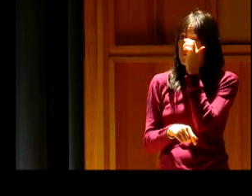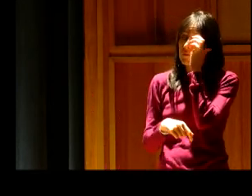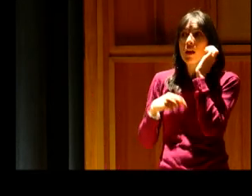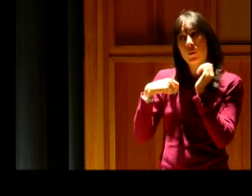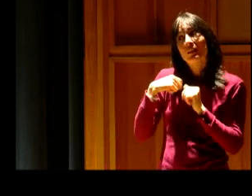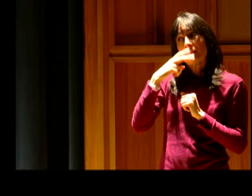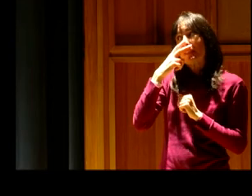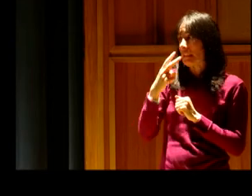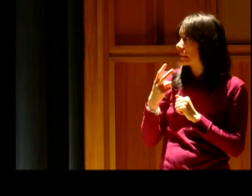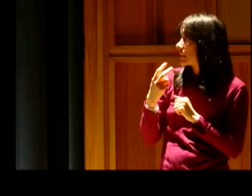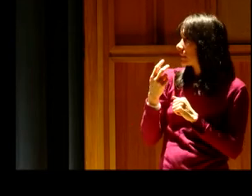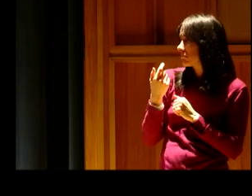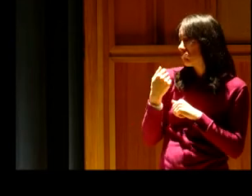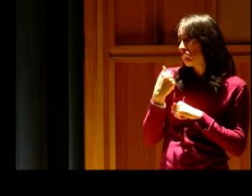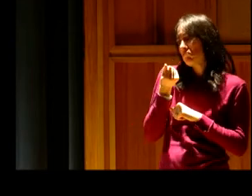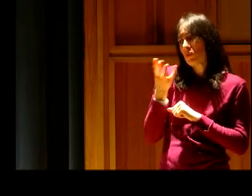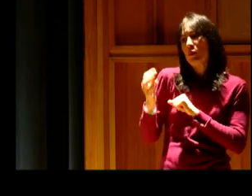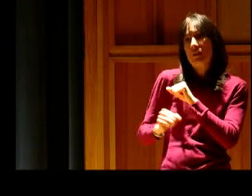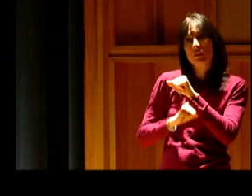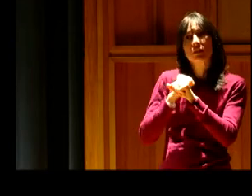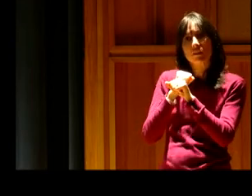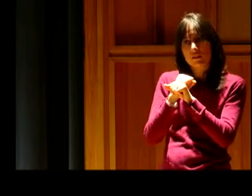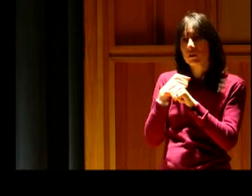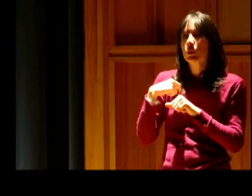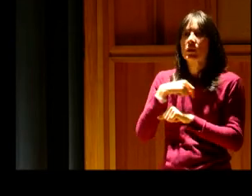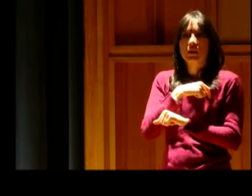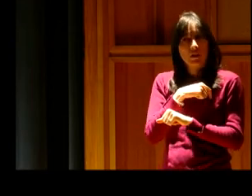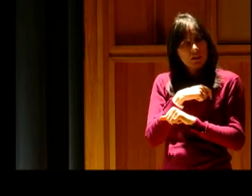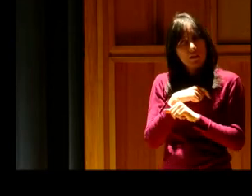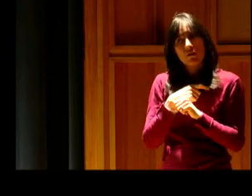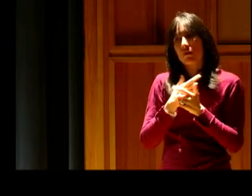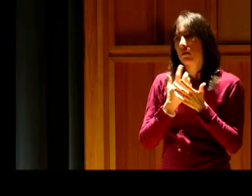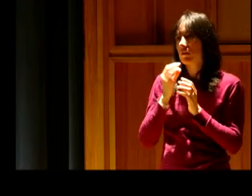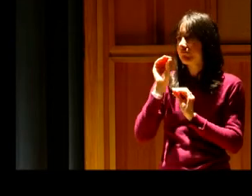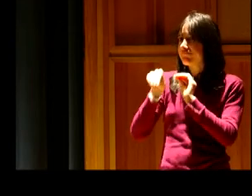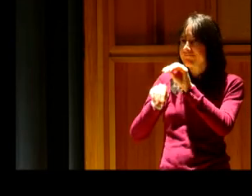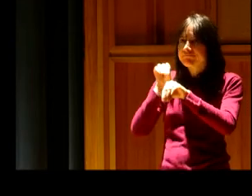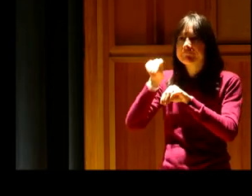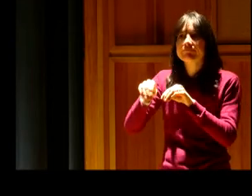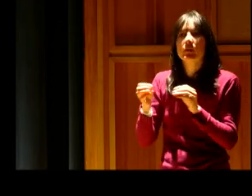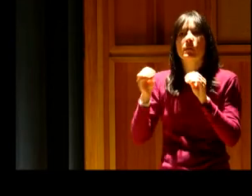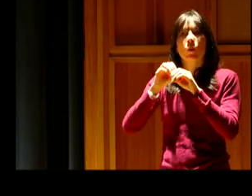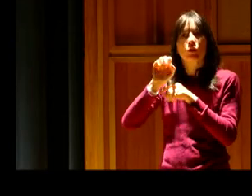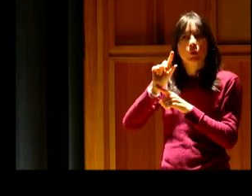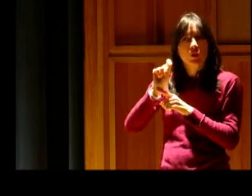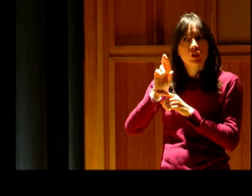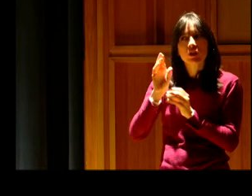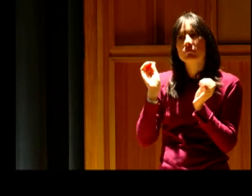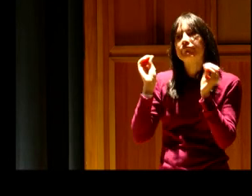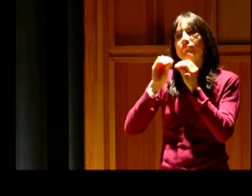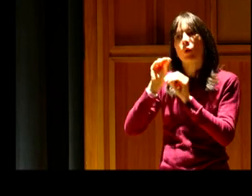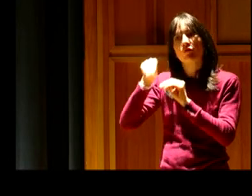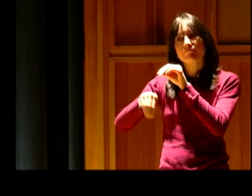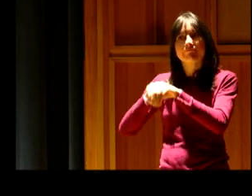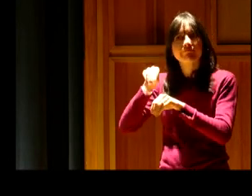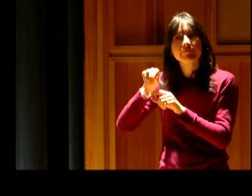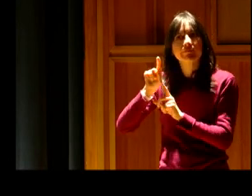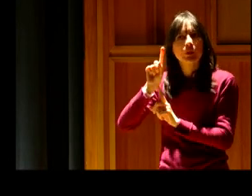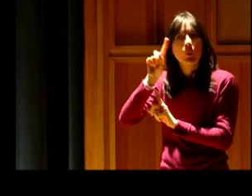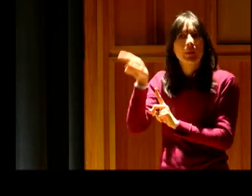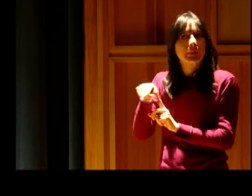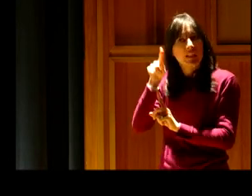last number of years, we've been building a great deal of wind and solar energy to the point where